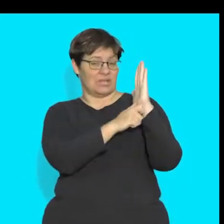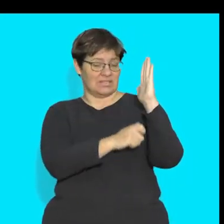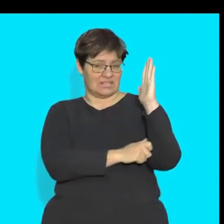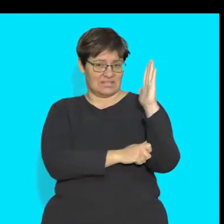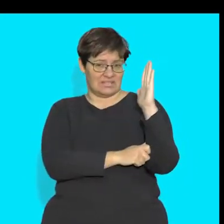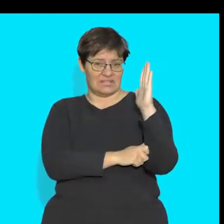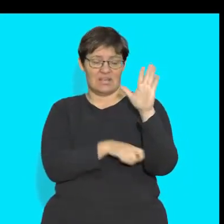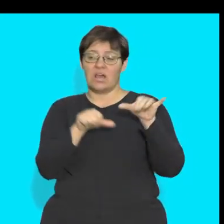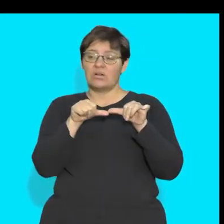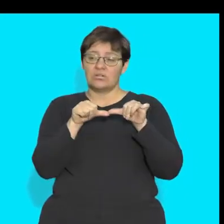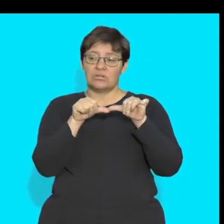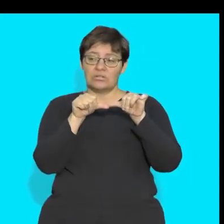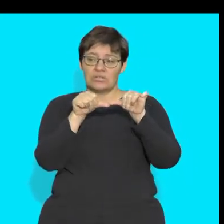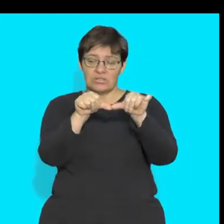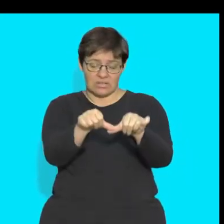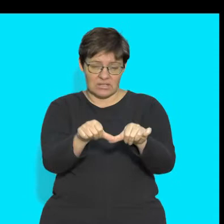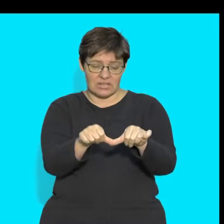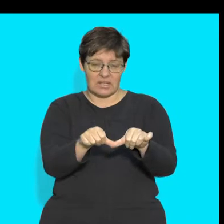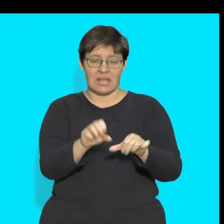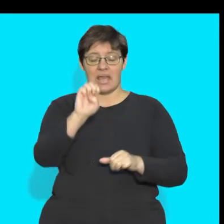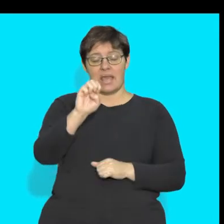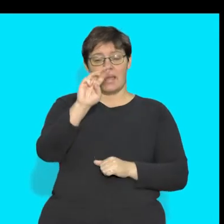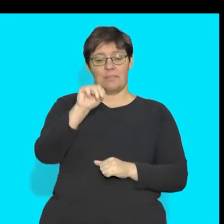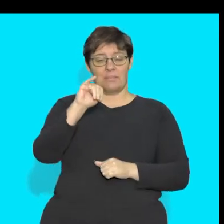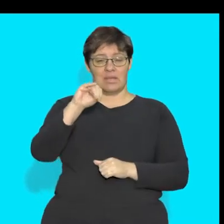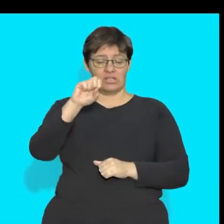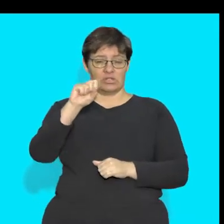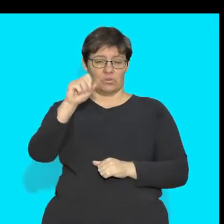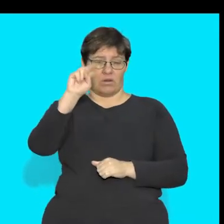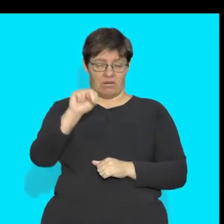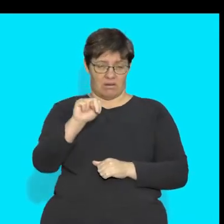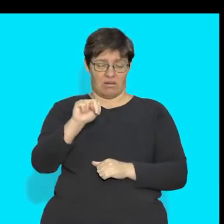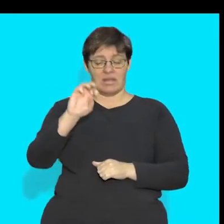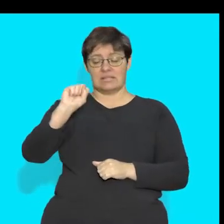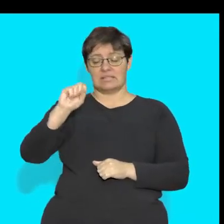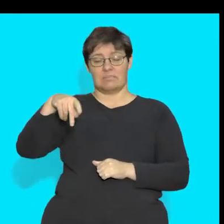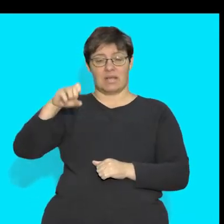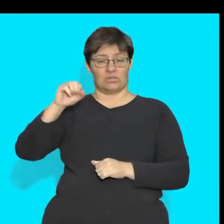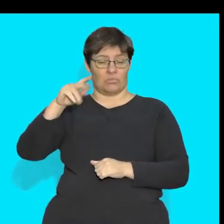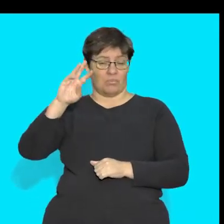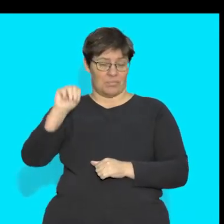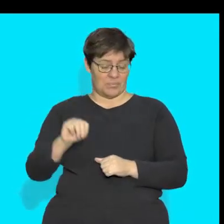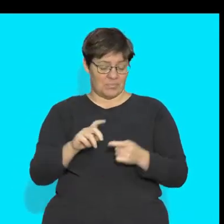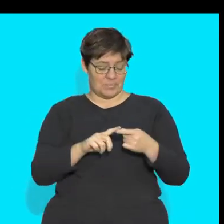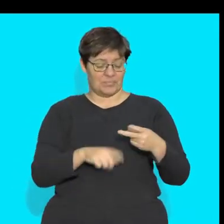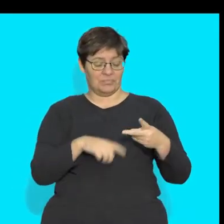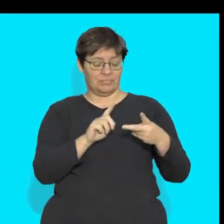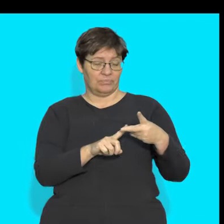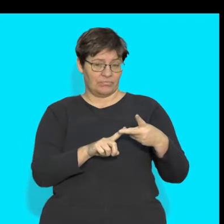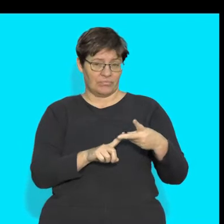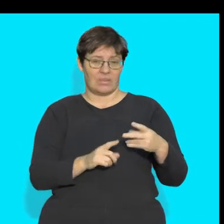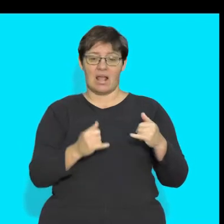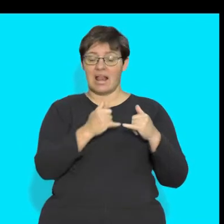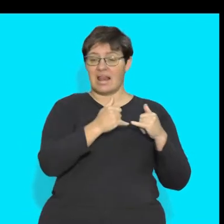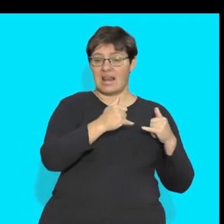a continuous emission spectrum, okay, very important. We're going to look at a line